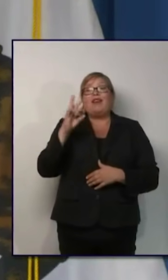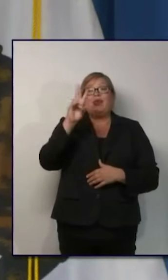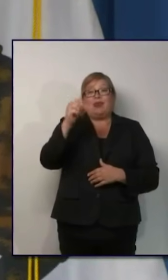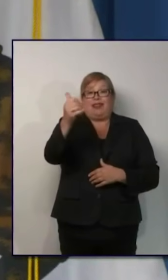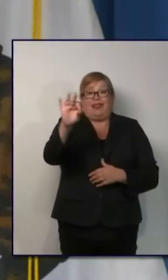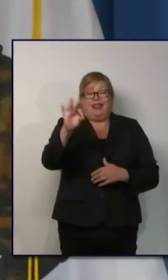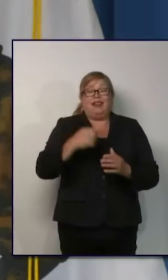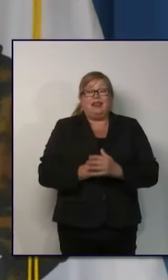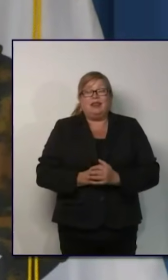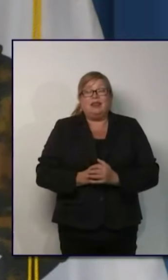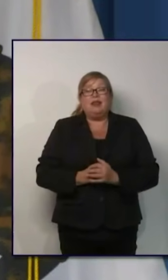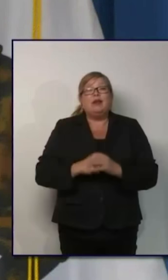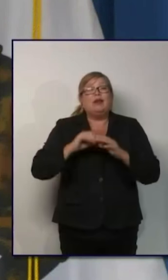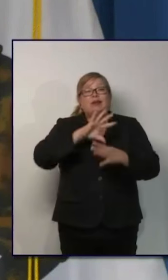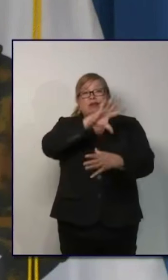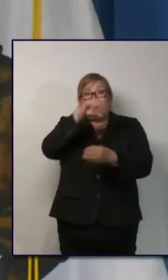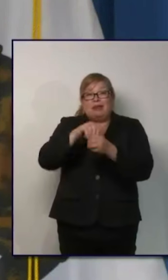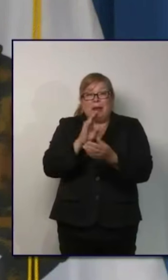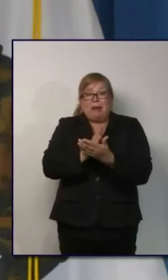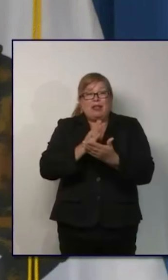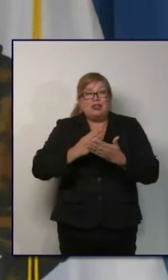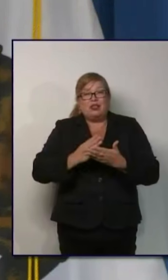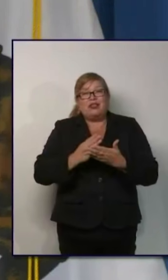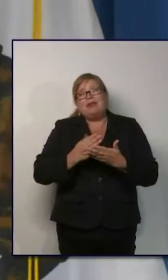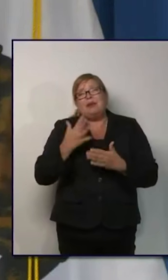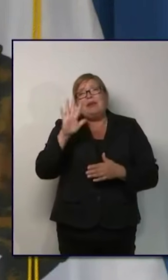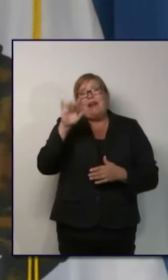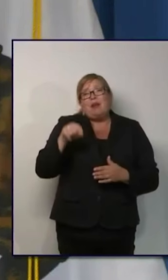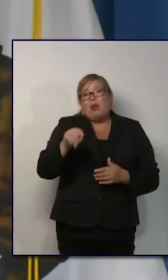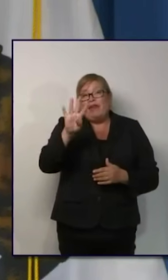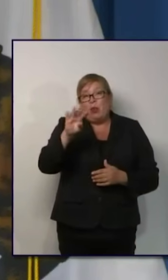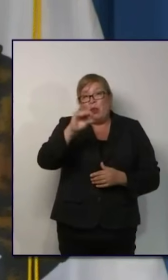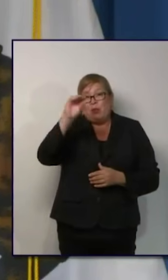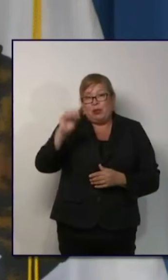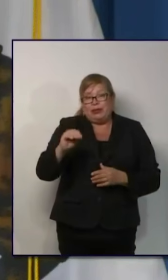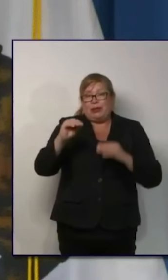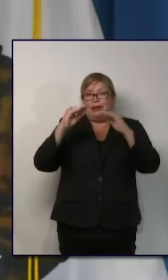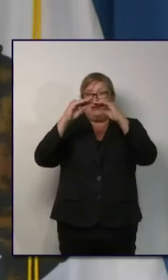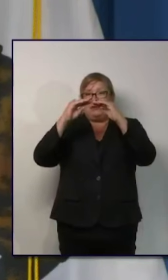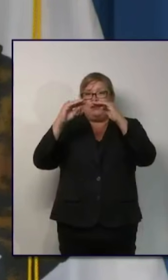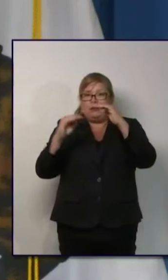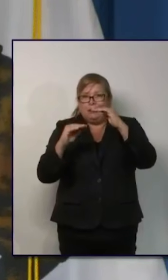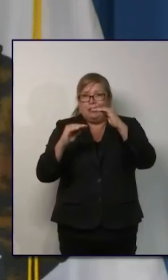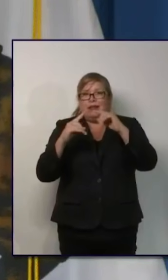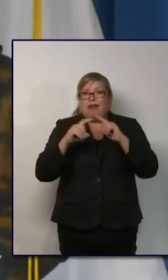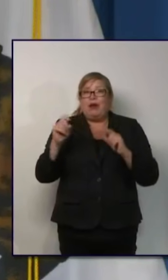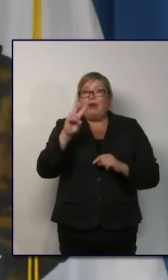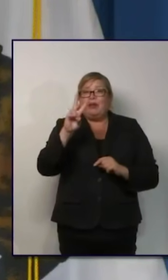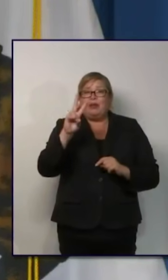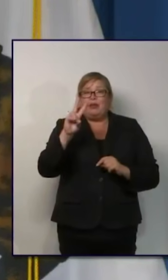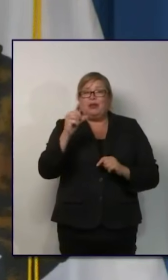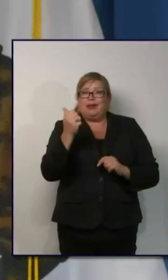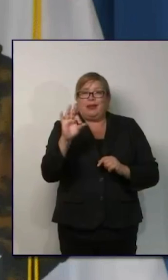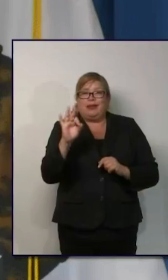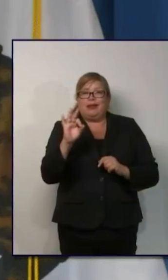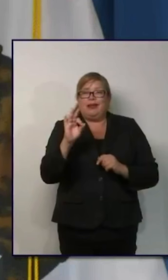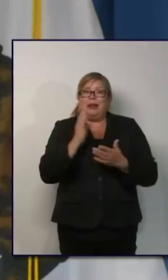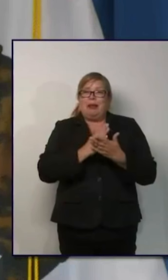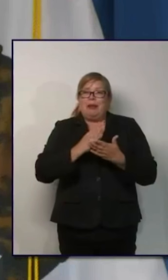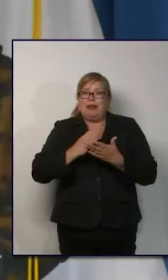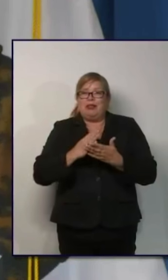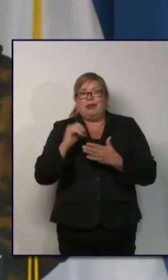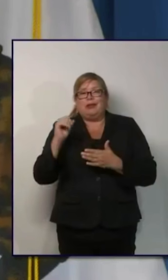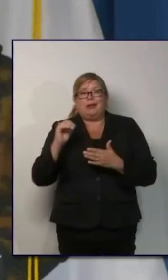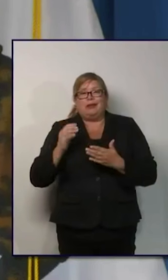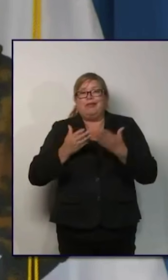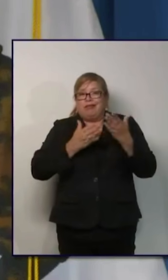2019. The overall budget, about a 5.4% decrease from the 2019 Budget